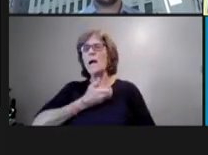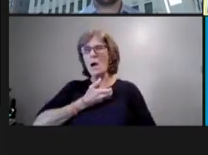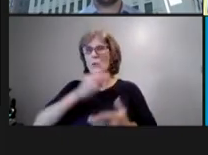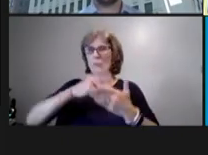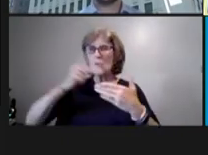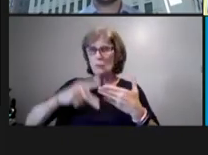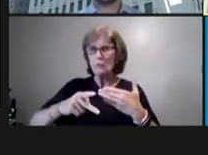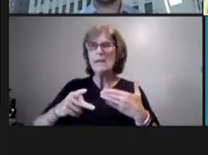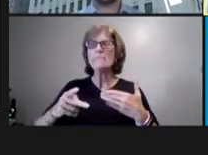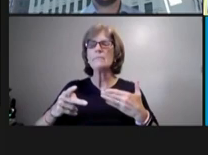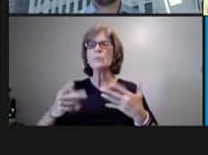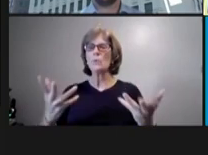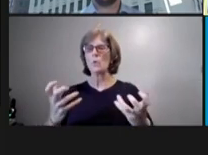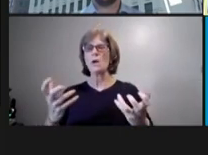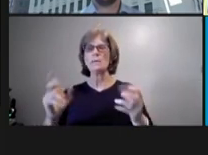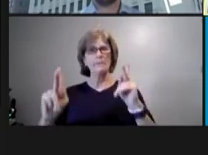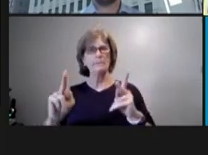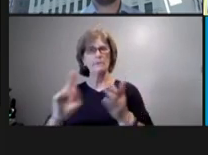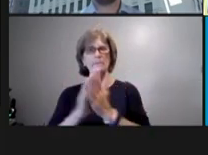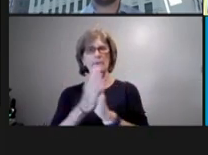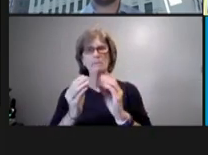there.